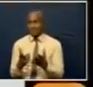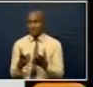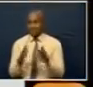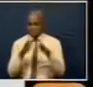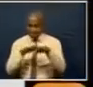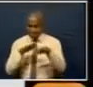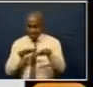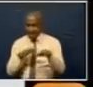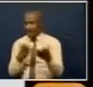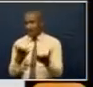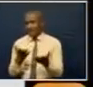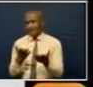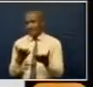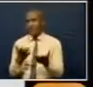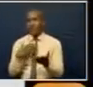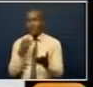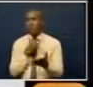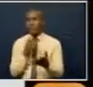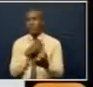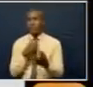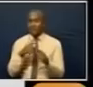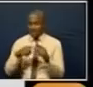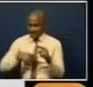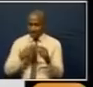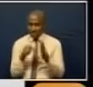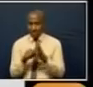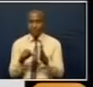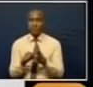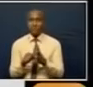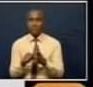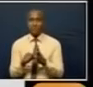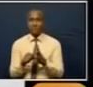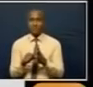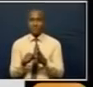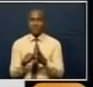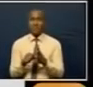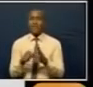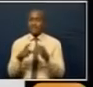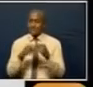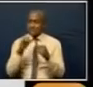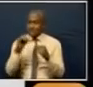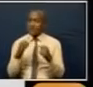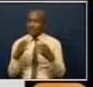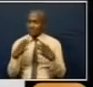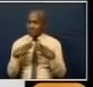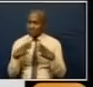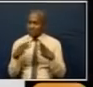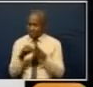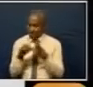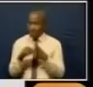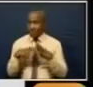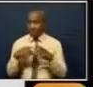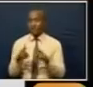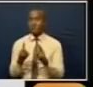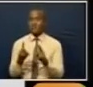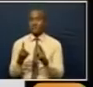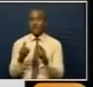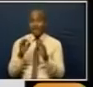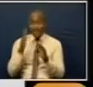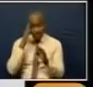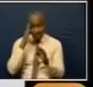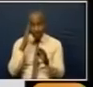we are competitive to a fault, we are thinking about ourselves, and we want Nairobi to work. 60% of our problems will be solved by good manners. These fires you will not see if we realize that actually